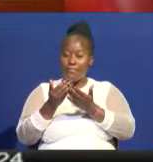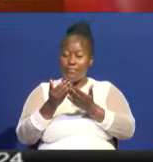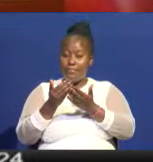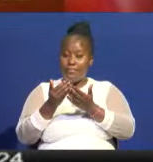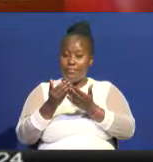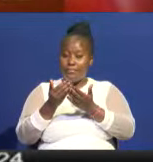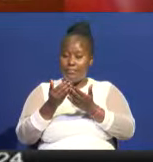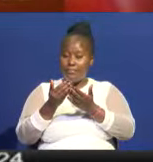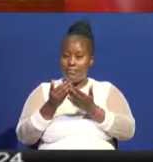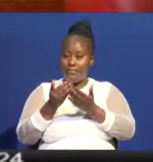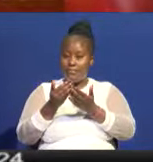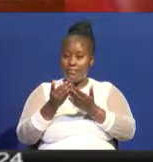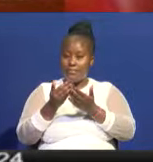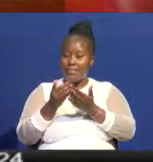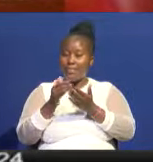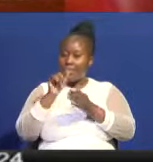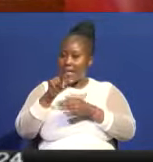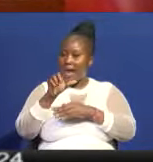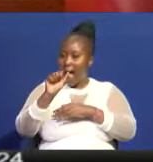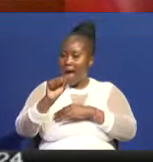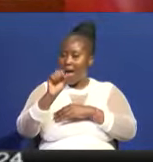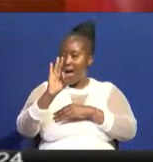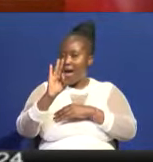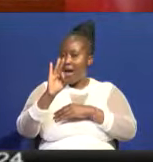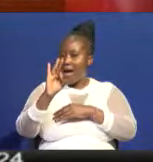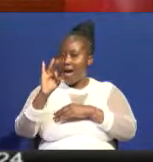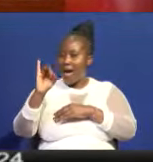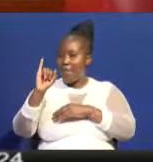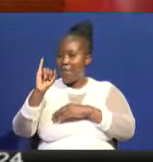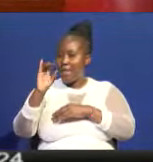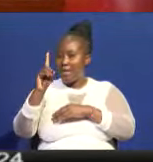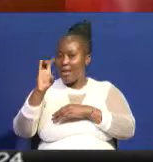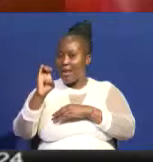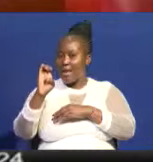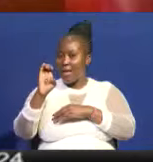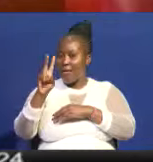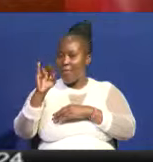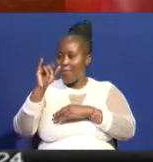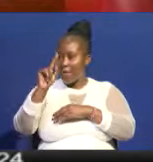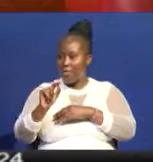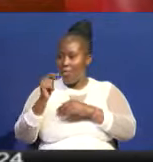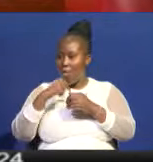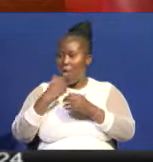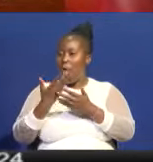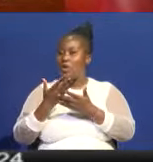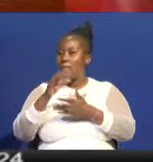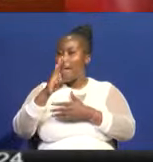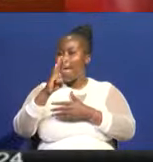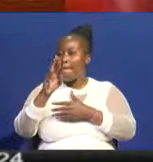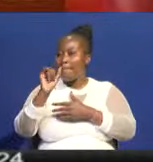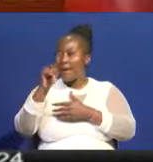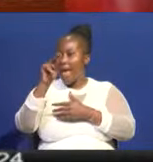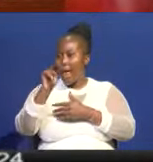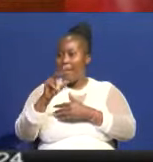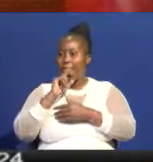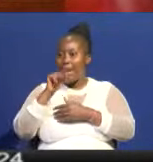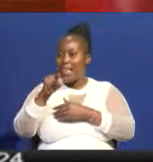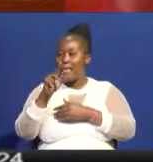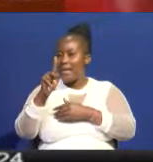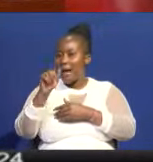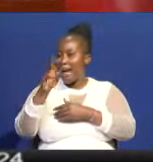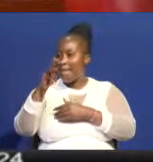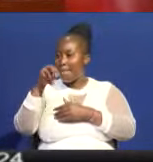the affidavit was drawn by a law firm of Messrs. Brian Kaemba,